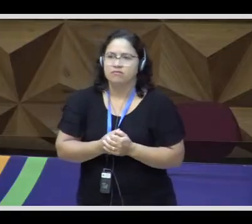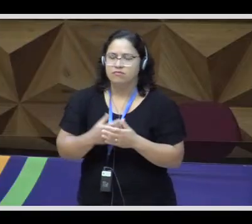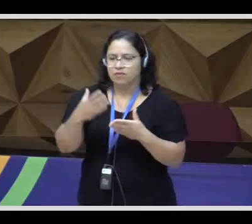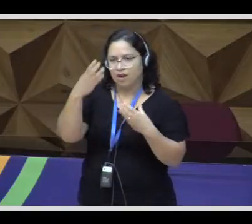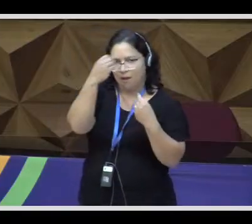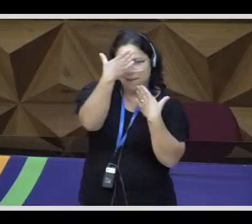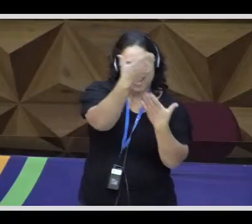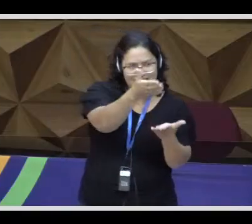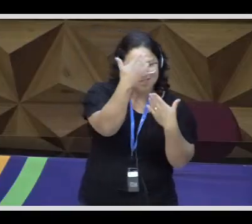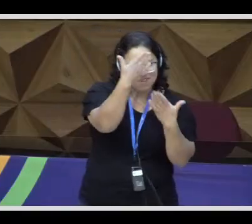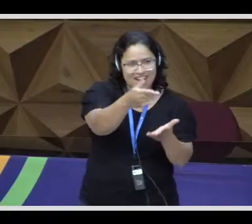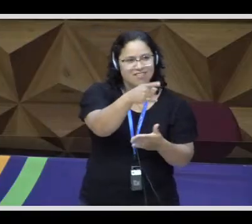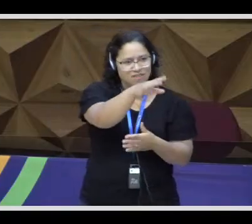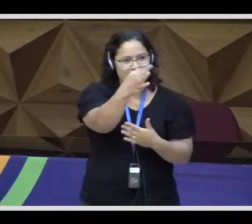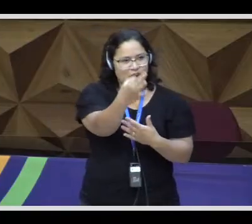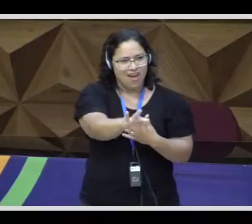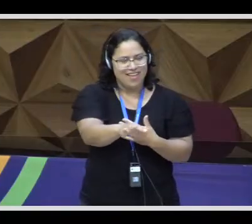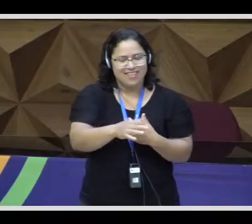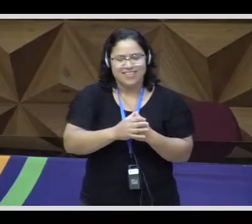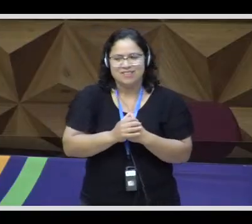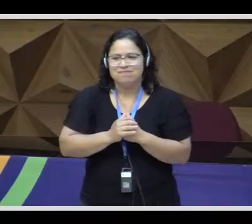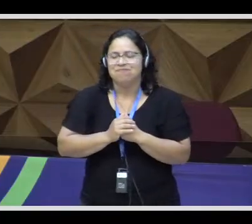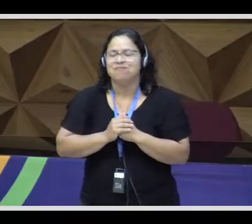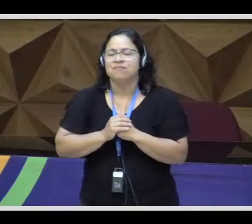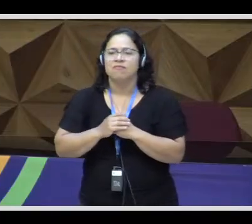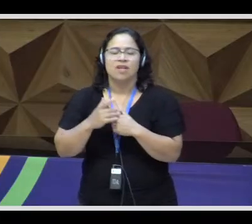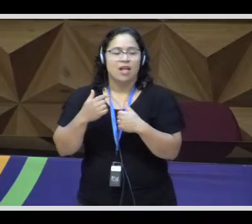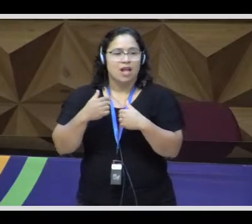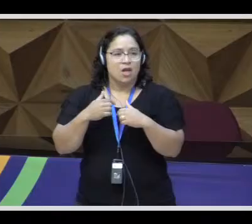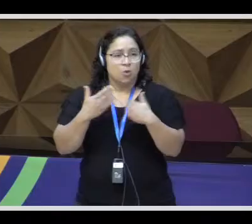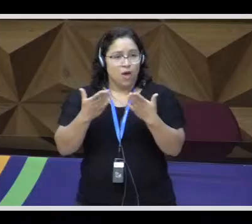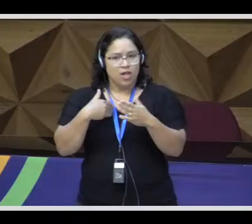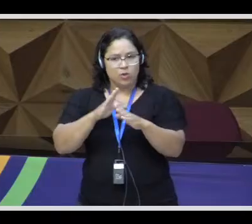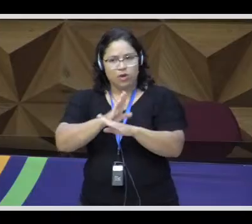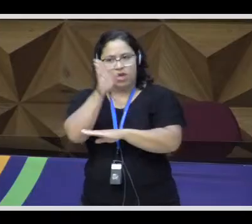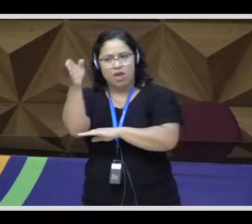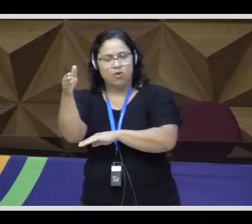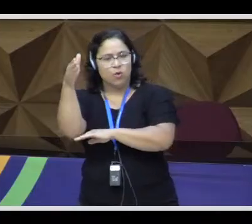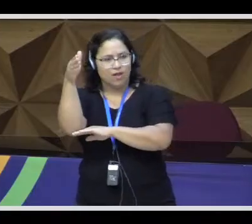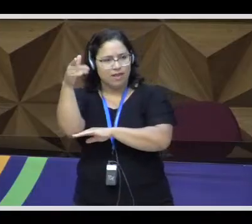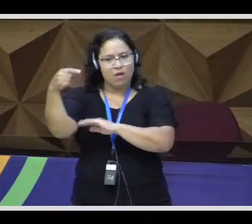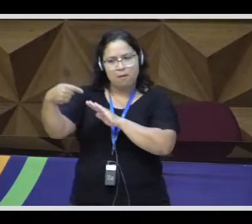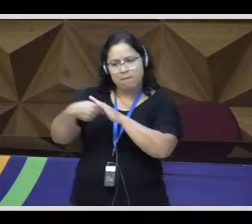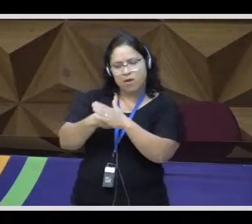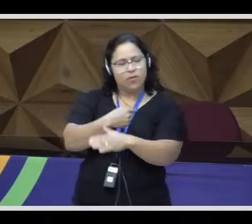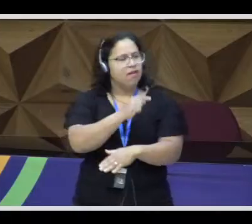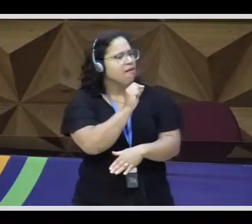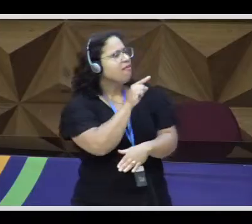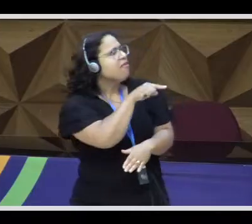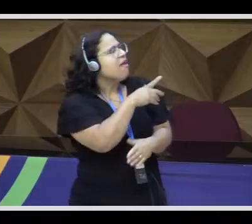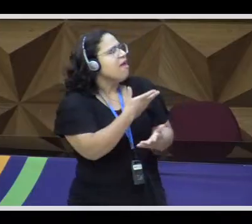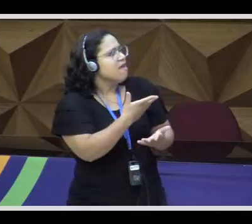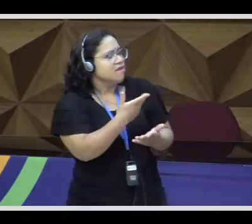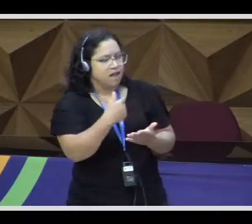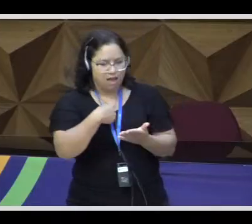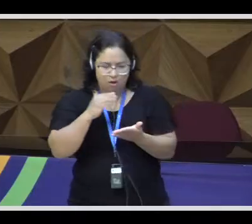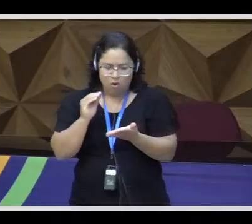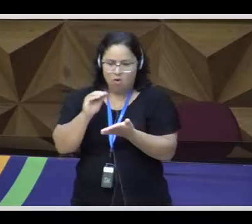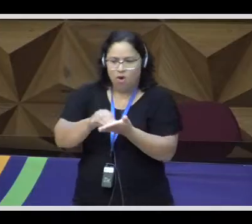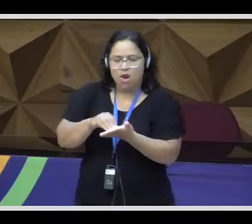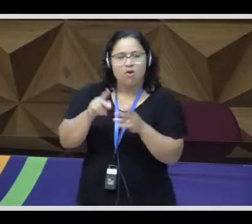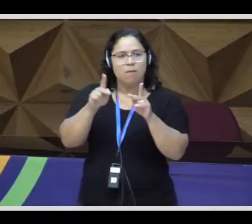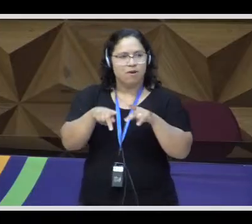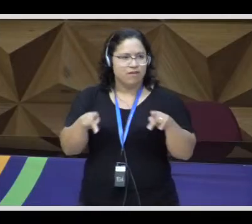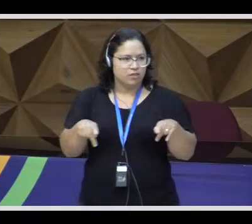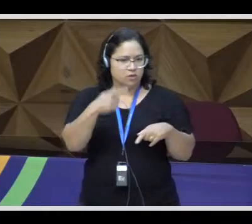right. I mean, when I go to a hotel and they say, who are you? You have to say, I say, I'm professor. I'm professor.